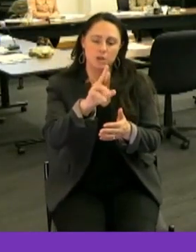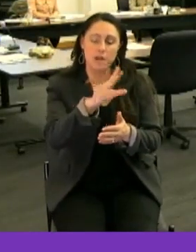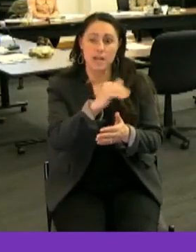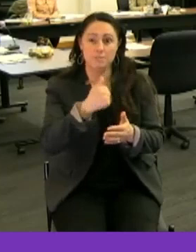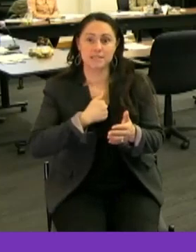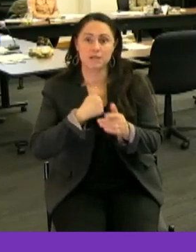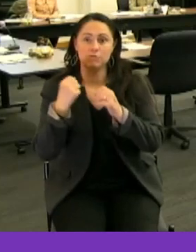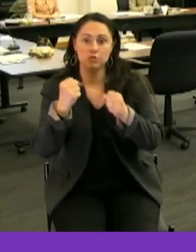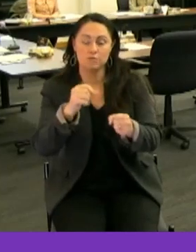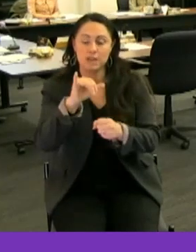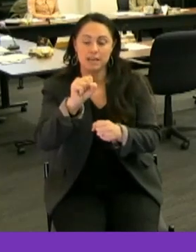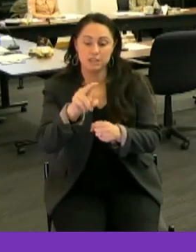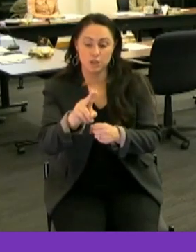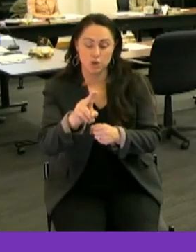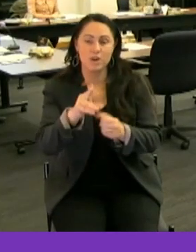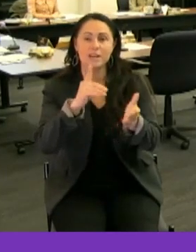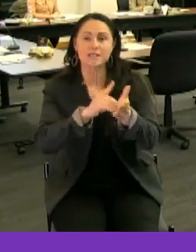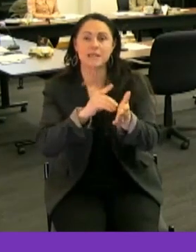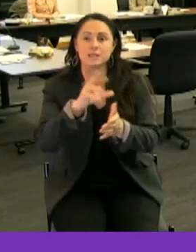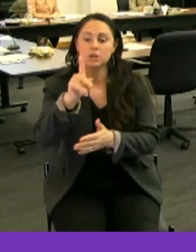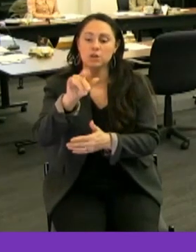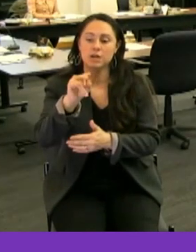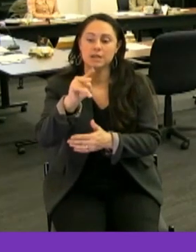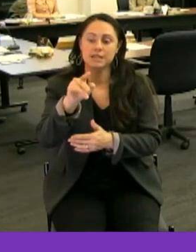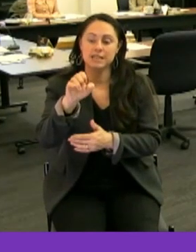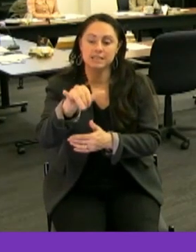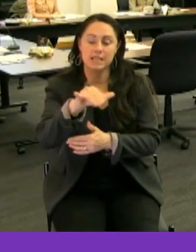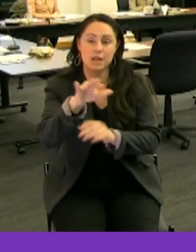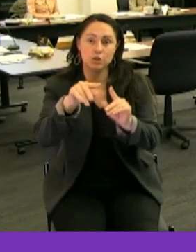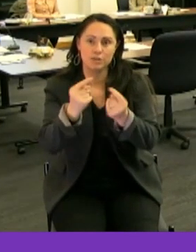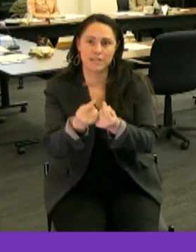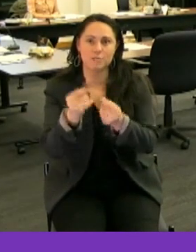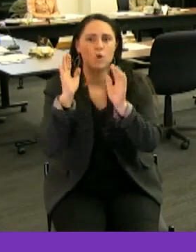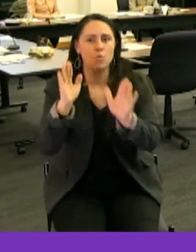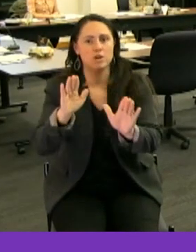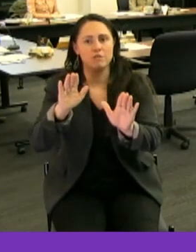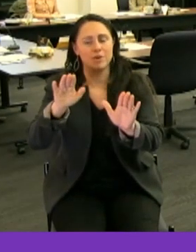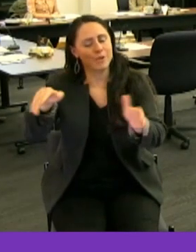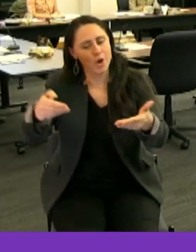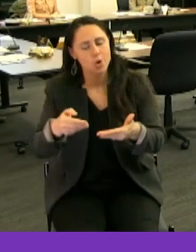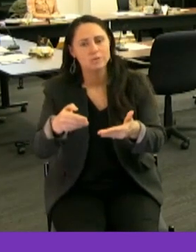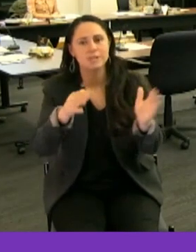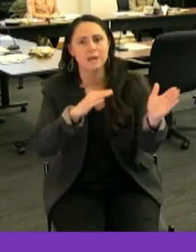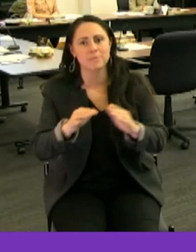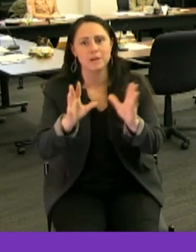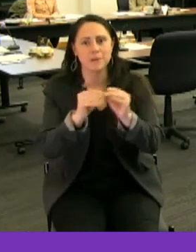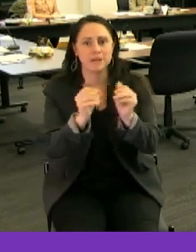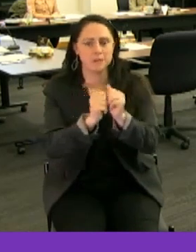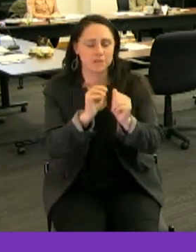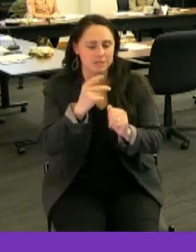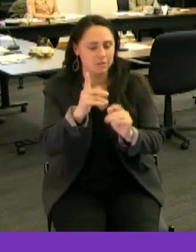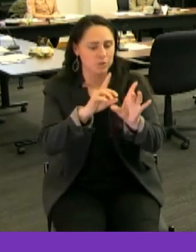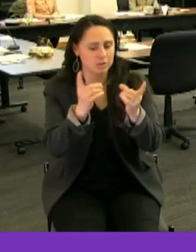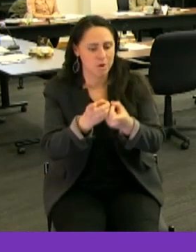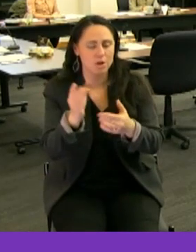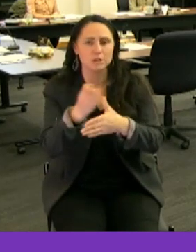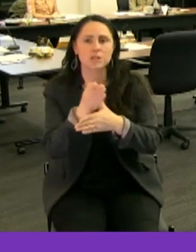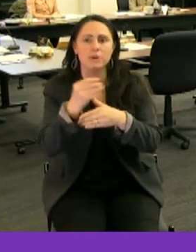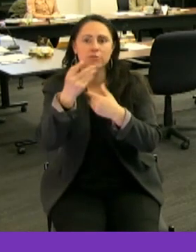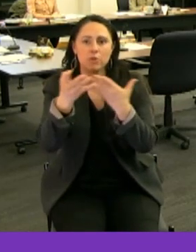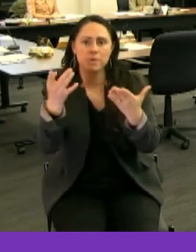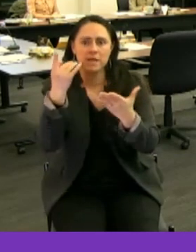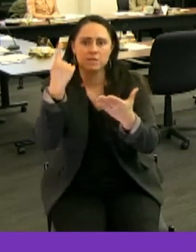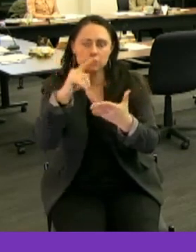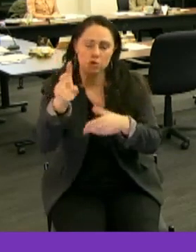Kinsey. Dr. Kinsey and her team were wonderful hosts and planned meetings with several of their departments sharing information about transfer and reverse